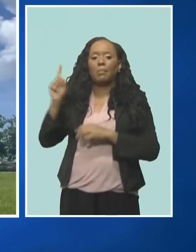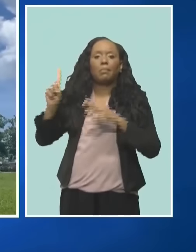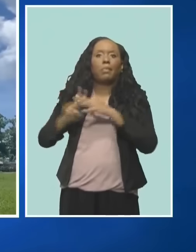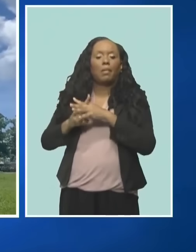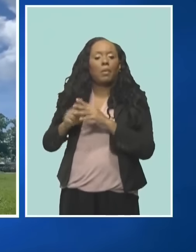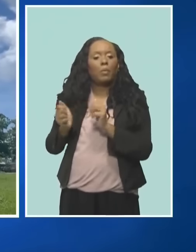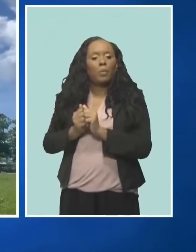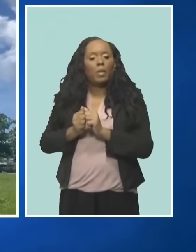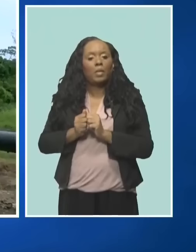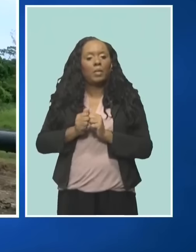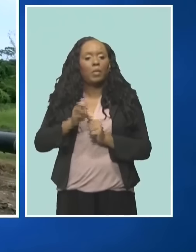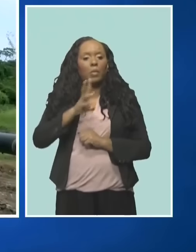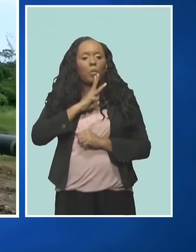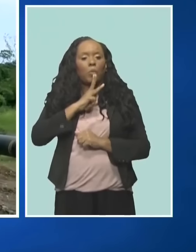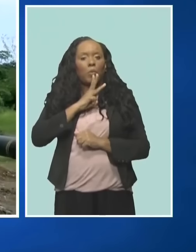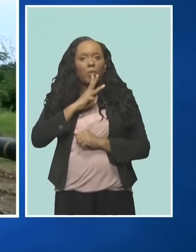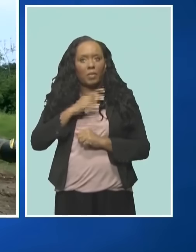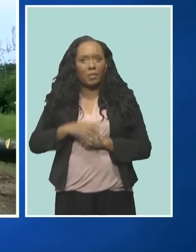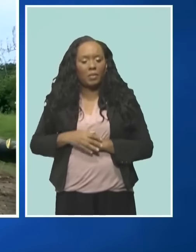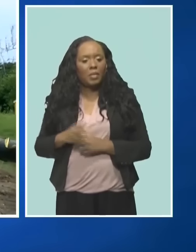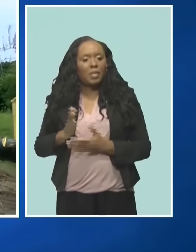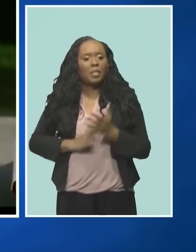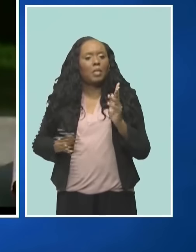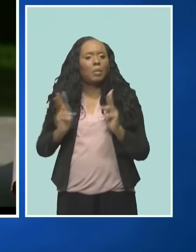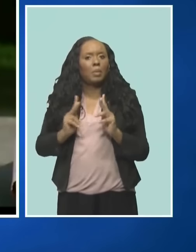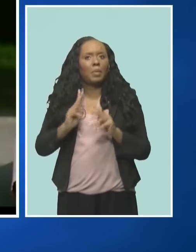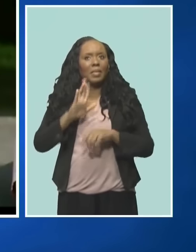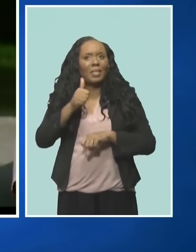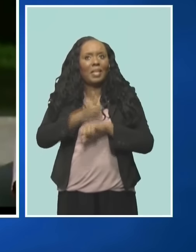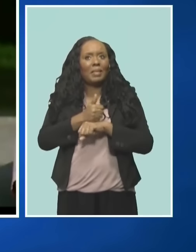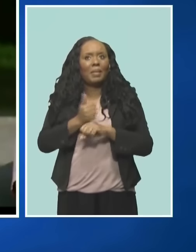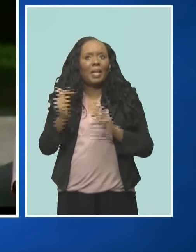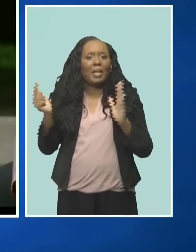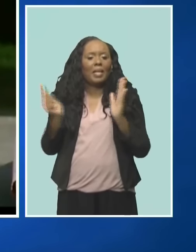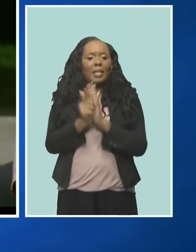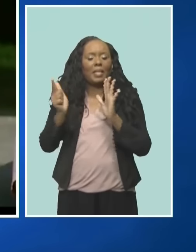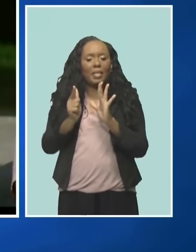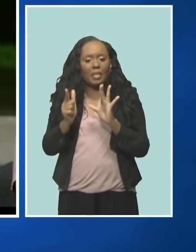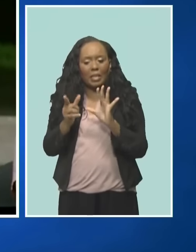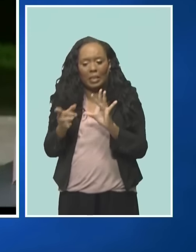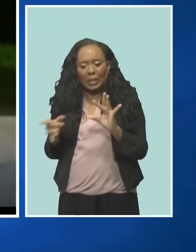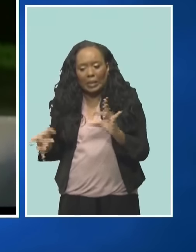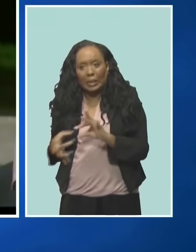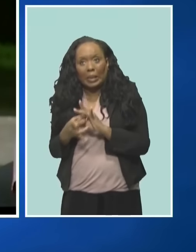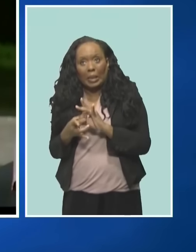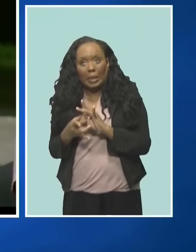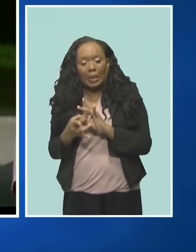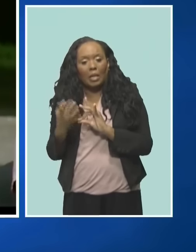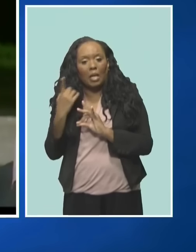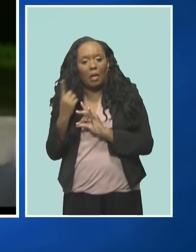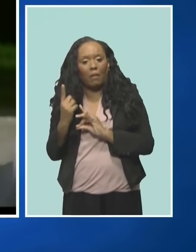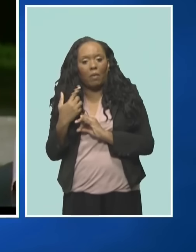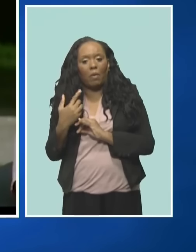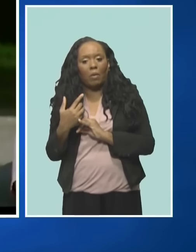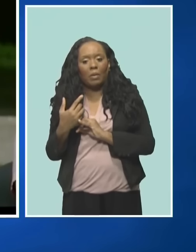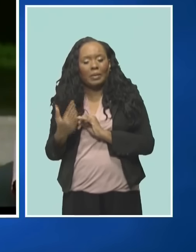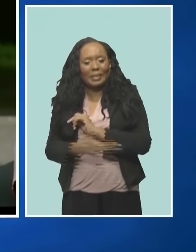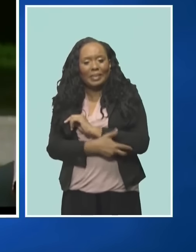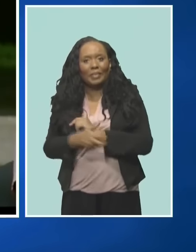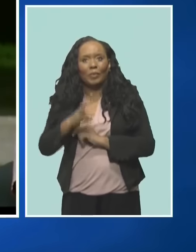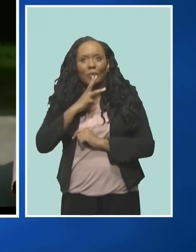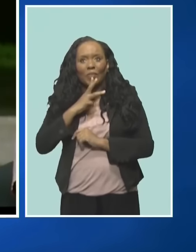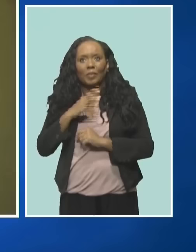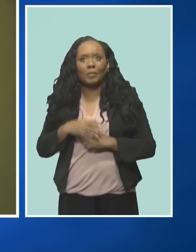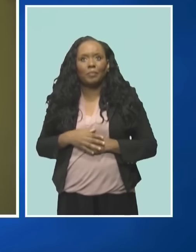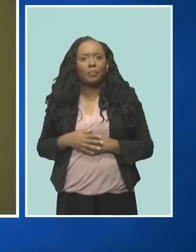Barbados Water Authority, illegal connections. I ain't got nothing to say, no. I ain't got nothing more to say. They will be